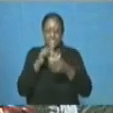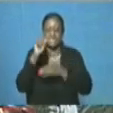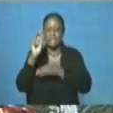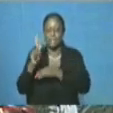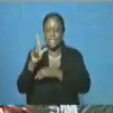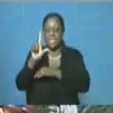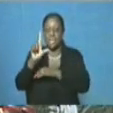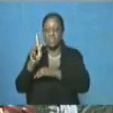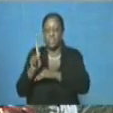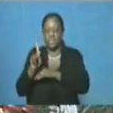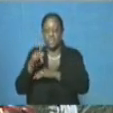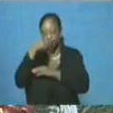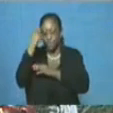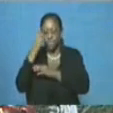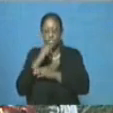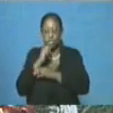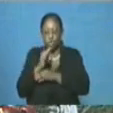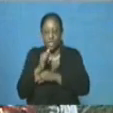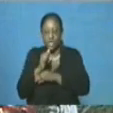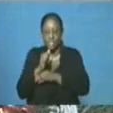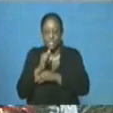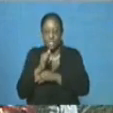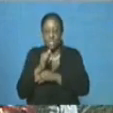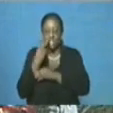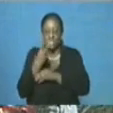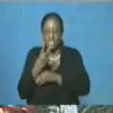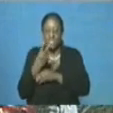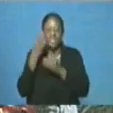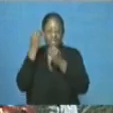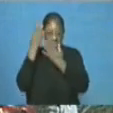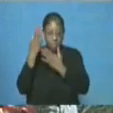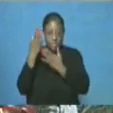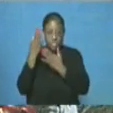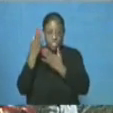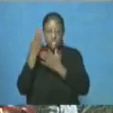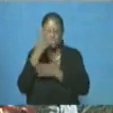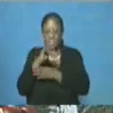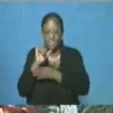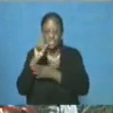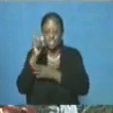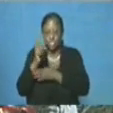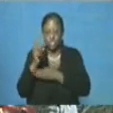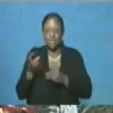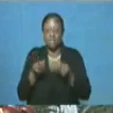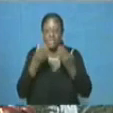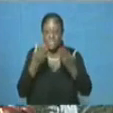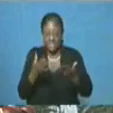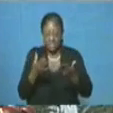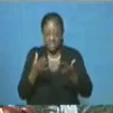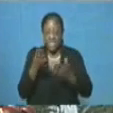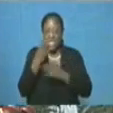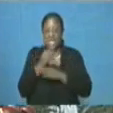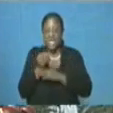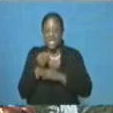administration on a number of issues like not releasing the fiscal strategy report as required by law and the official cost of last year's